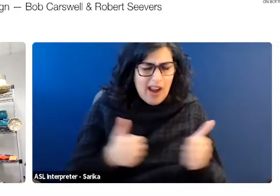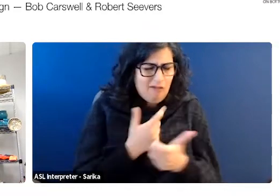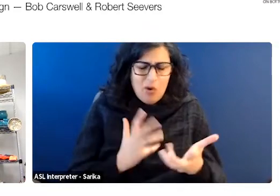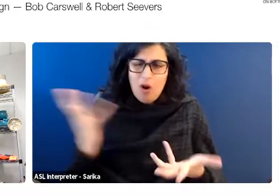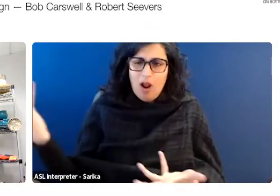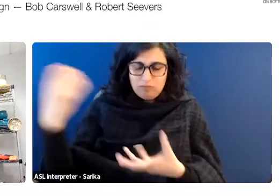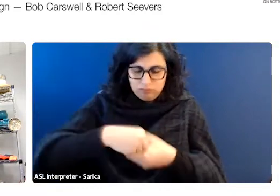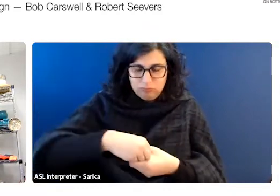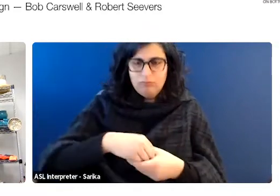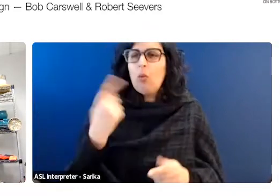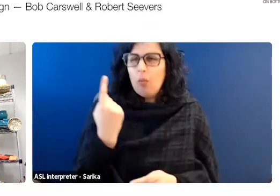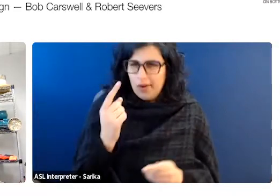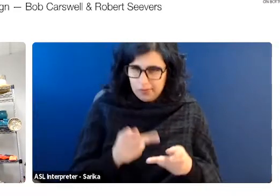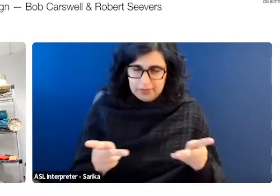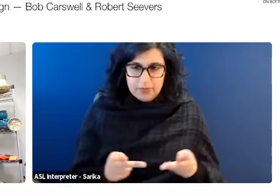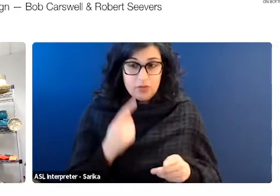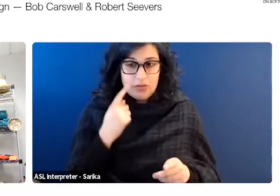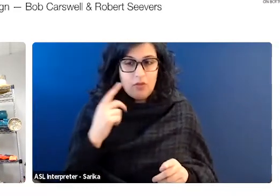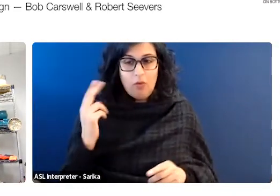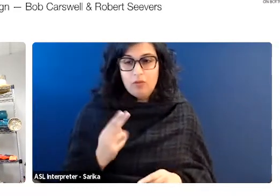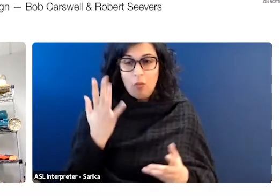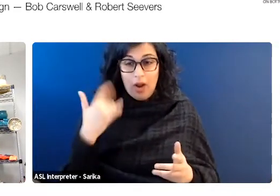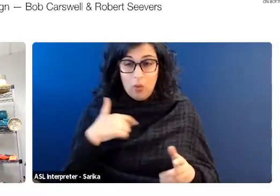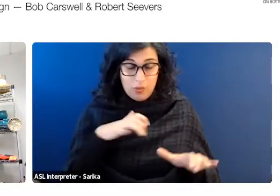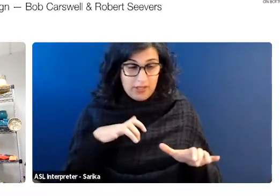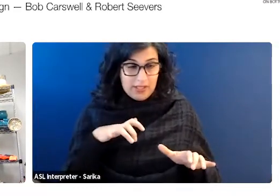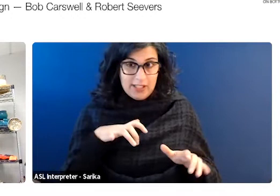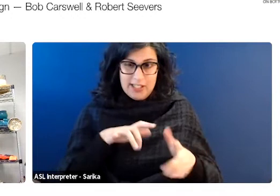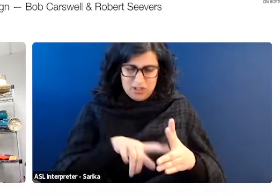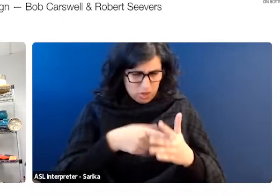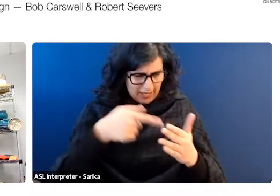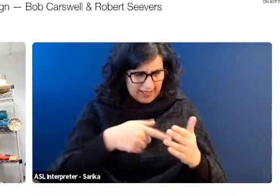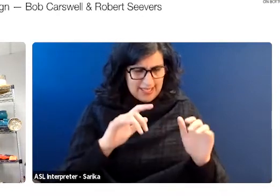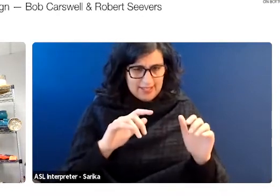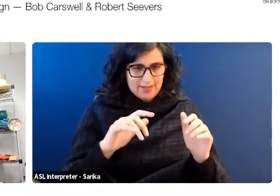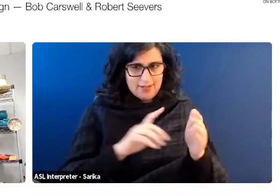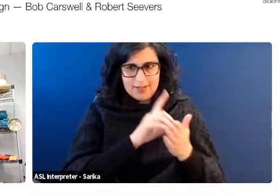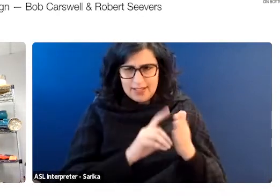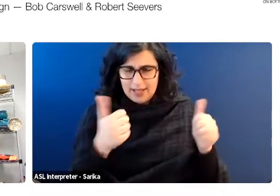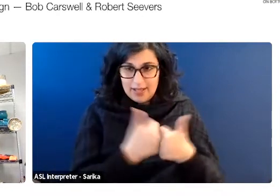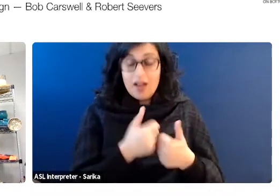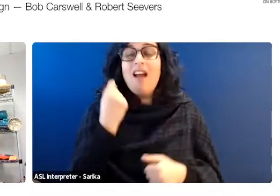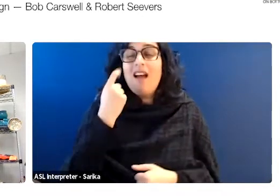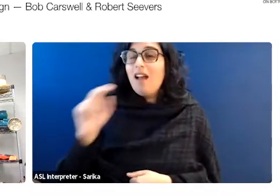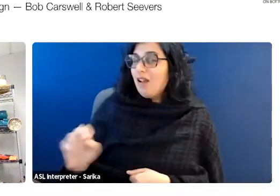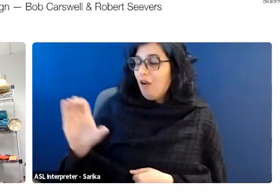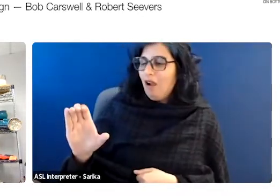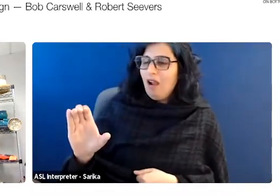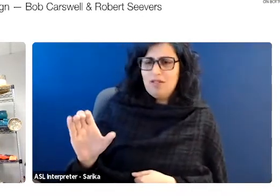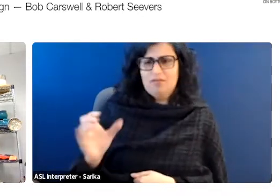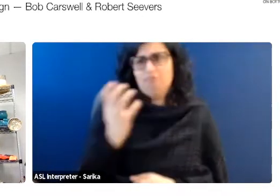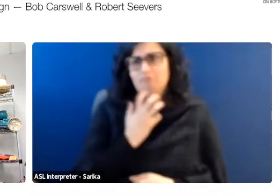wanted to actually, just for the history and why we embarked on this design challenge, because in North Carolina, we have a really rich history